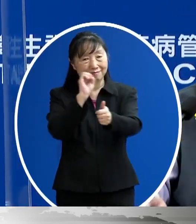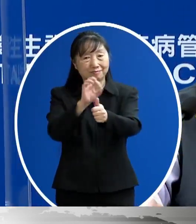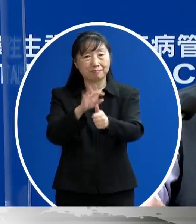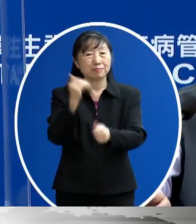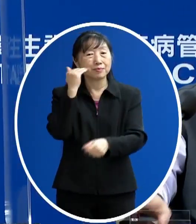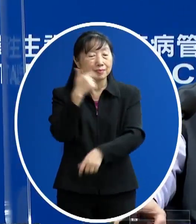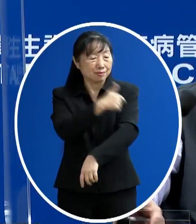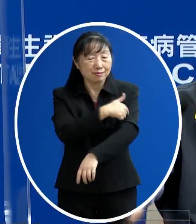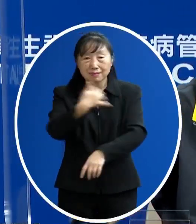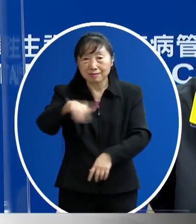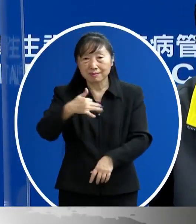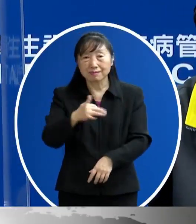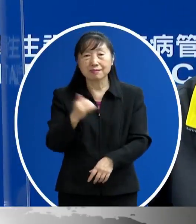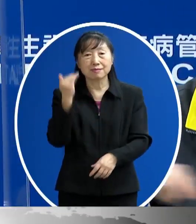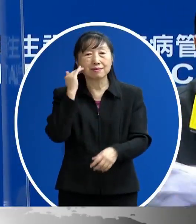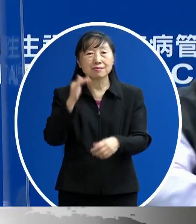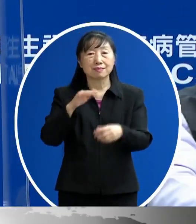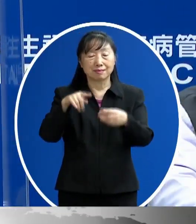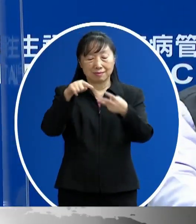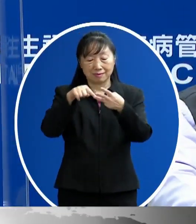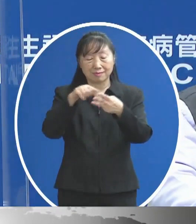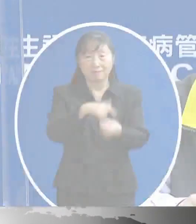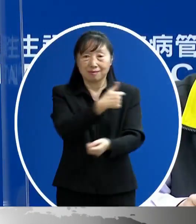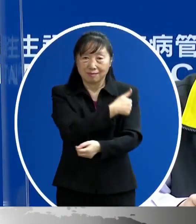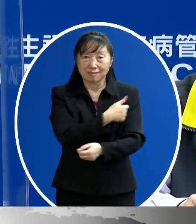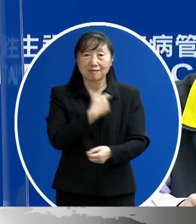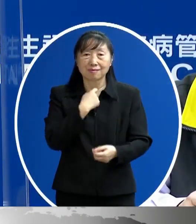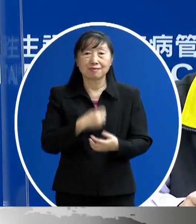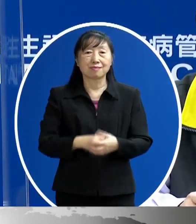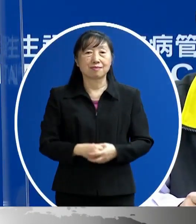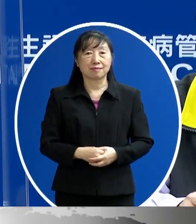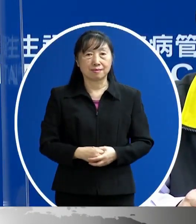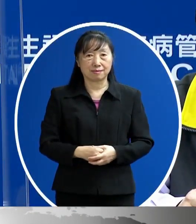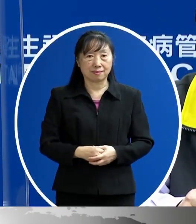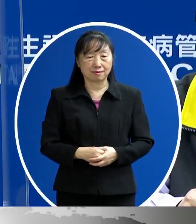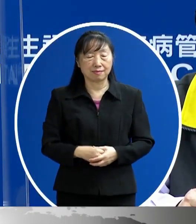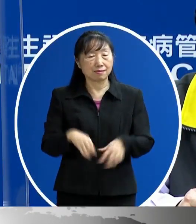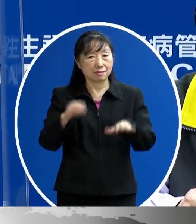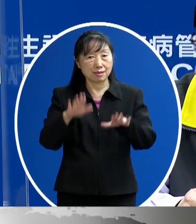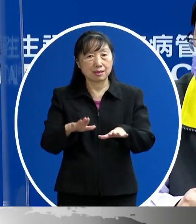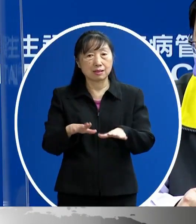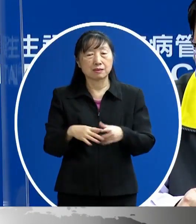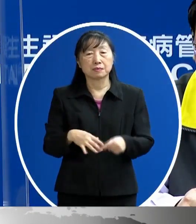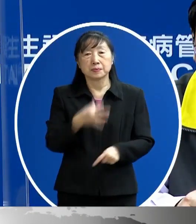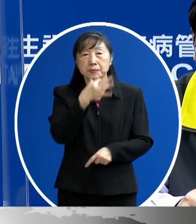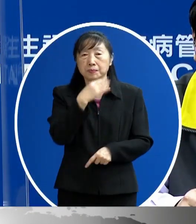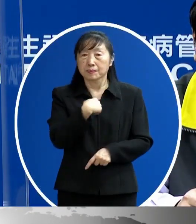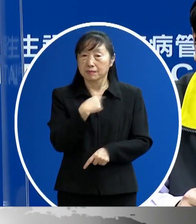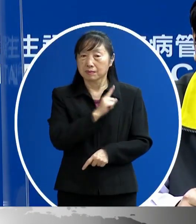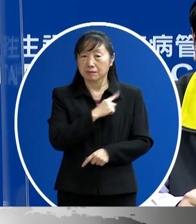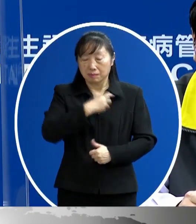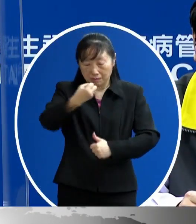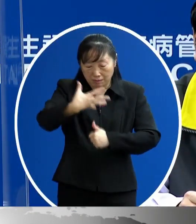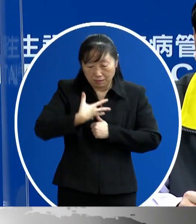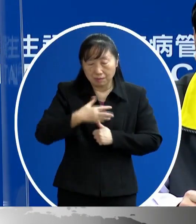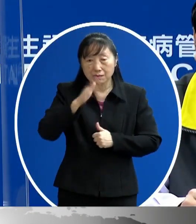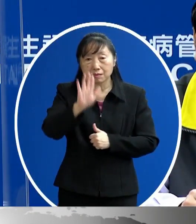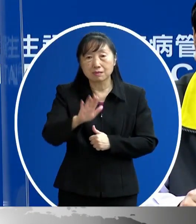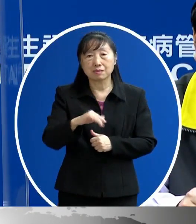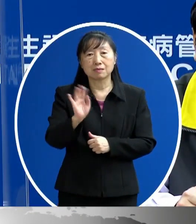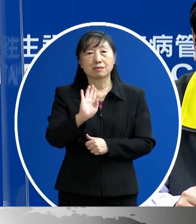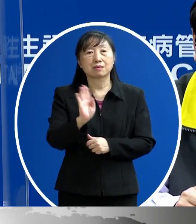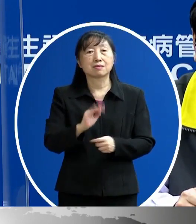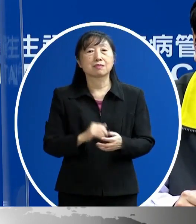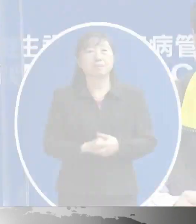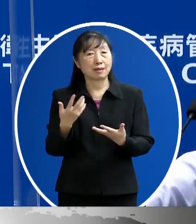Every day, we must call on people who haven't been vaccinated or who are not fully vaccinated to get their shots as soon as possible. Vaccines are